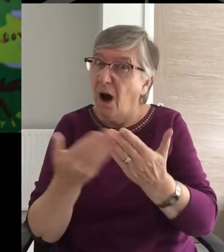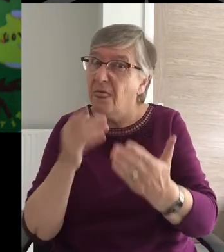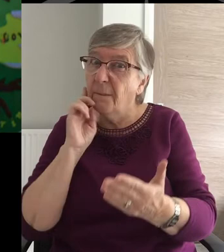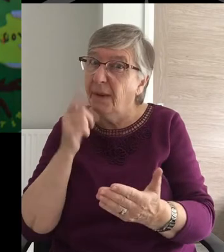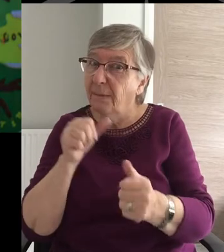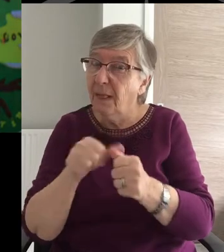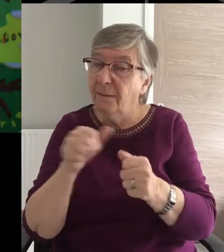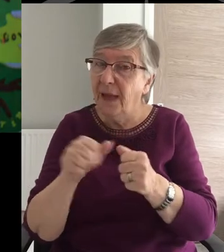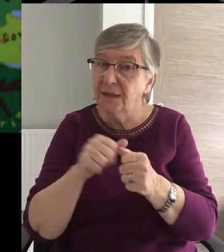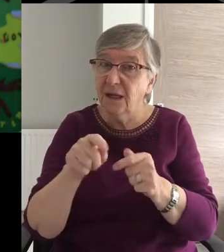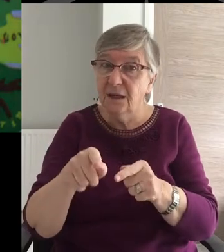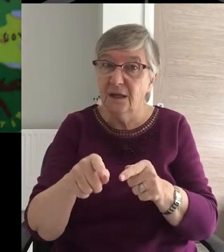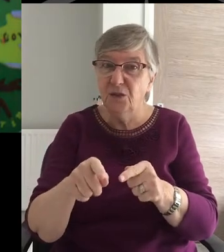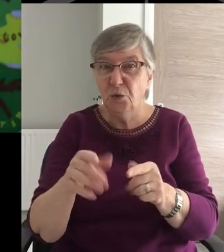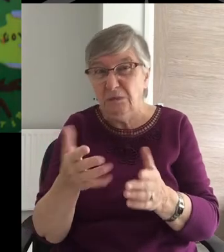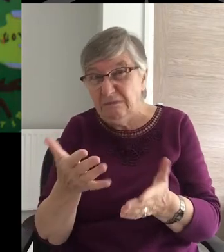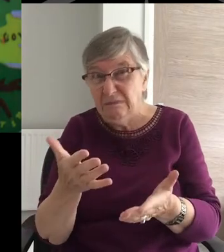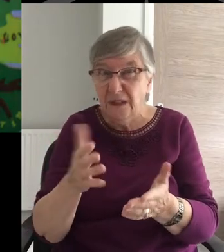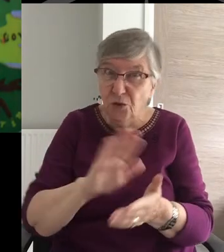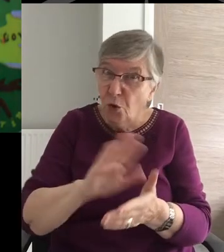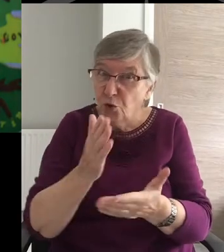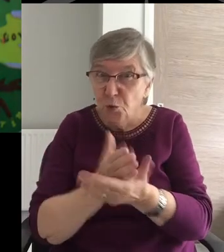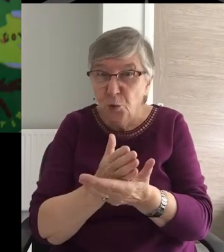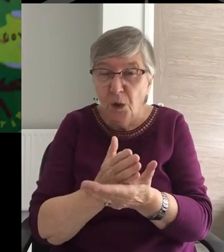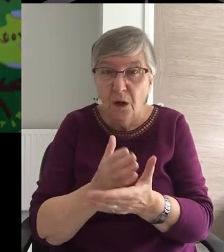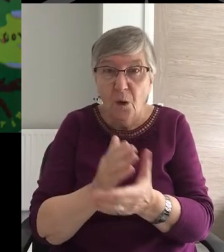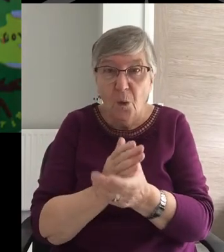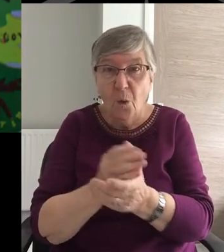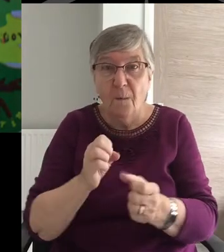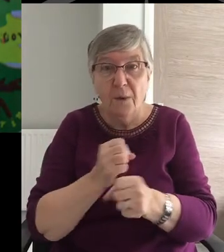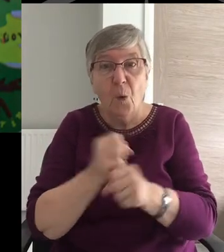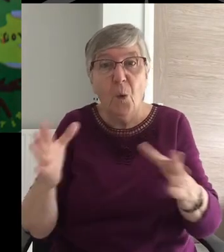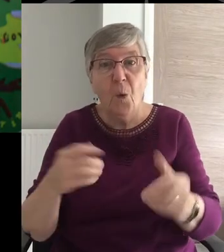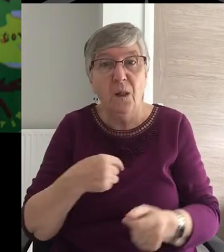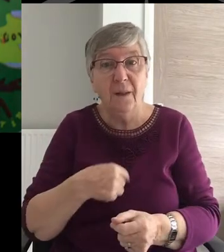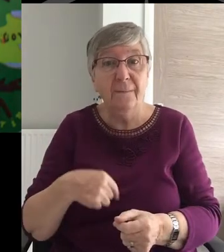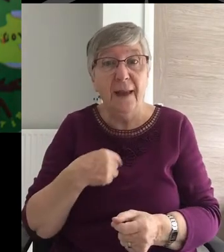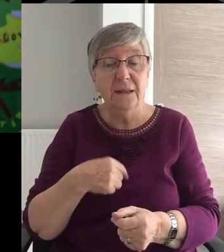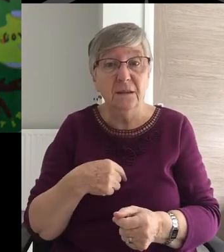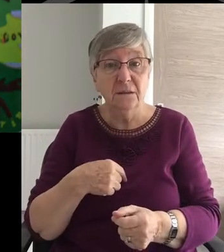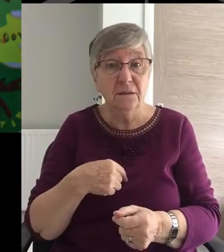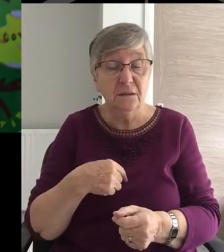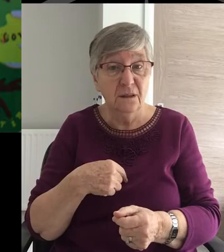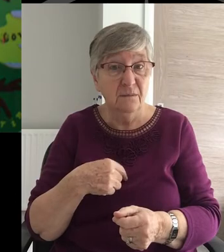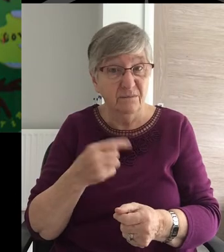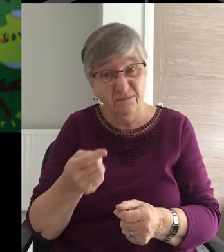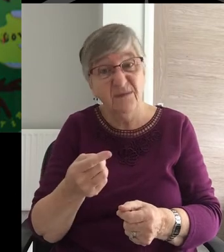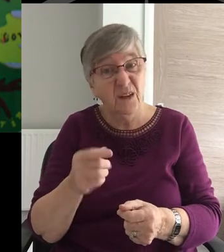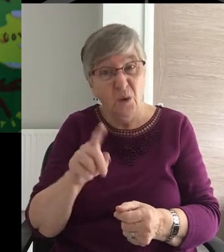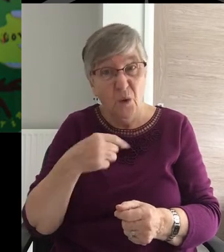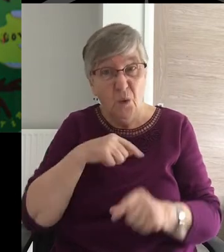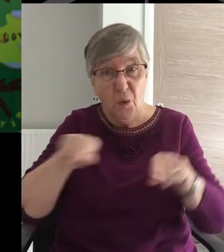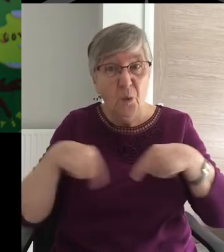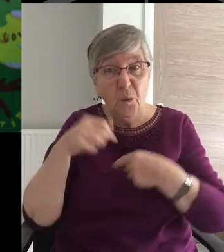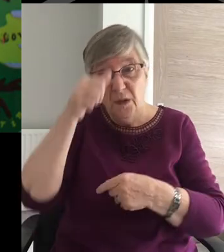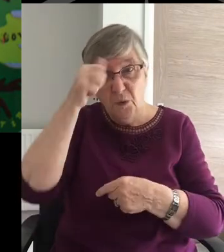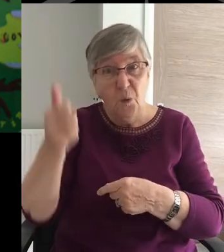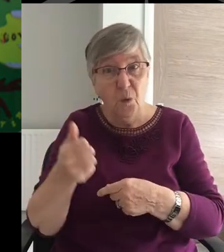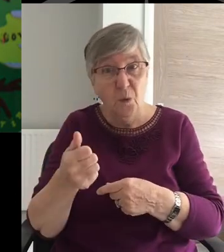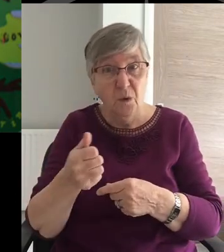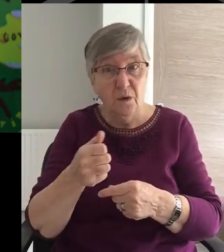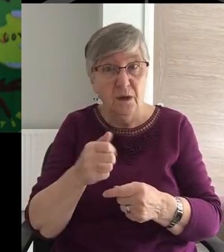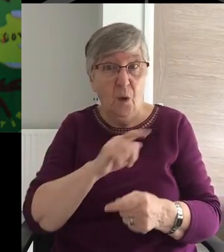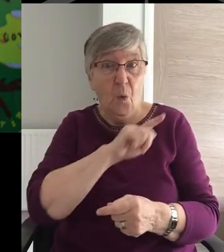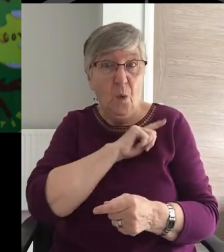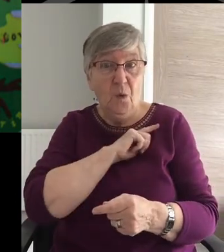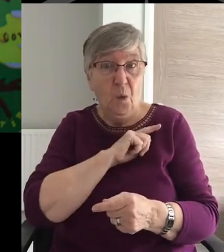it was harder to hope that there would be gold medals. It's a reminder too is that dominance doesn't last forever.